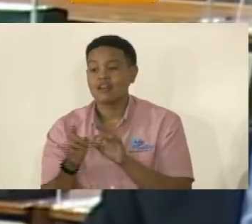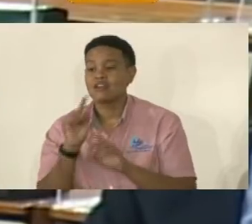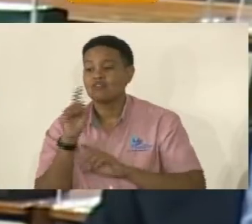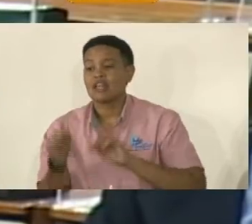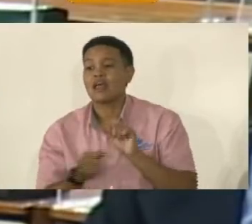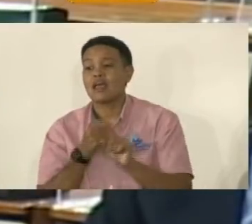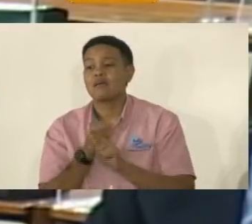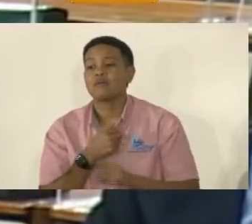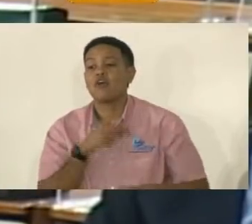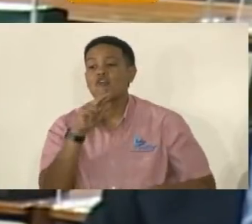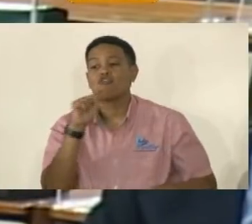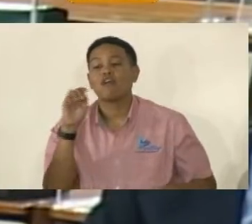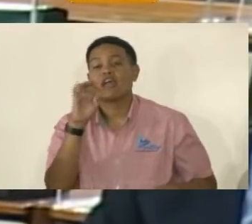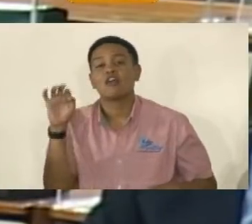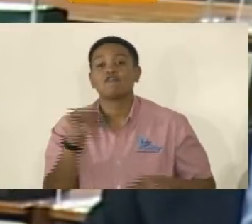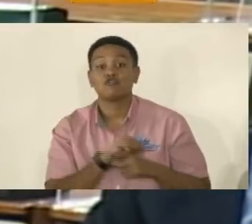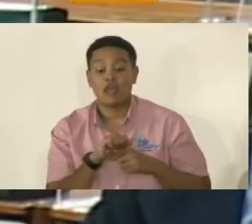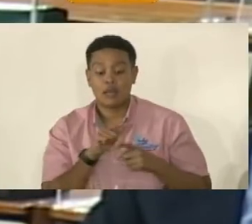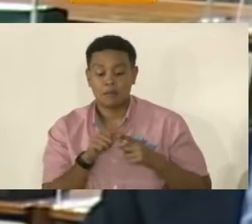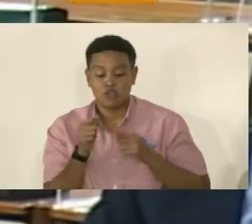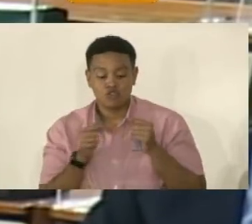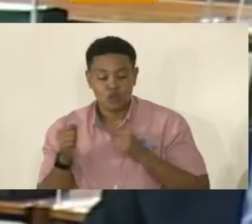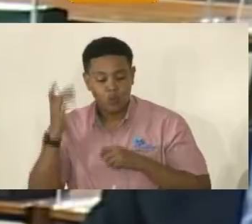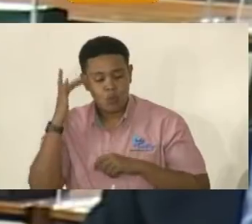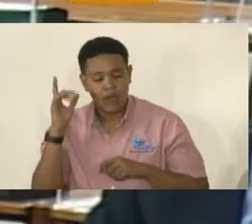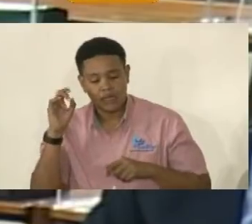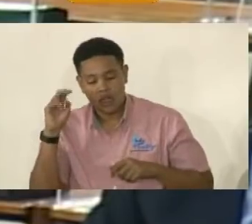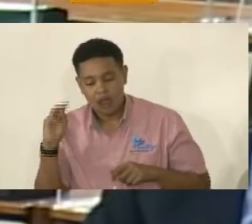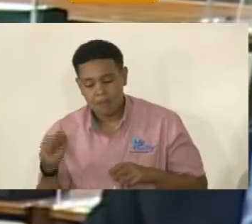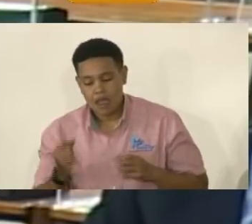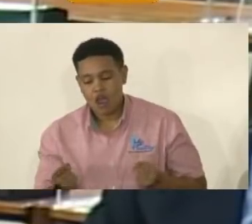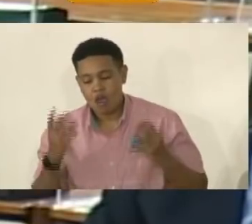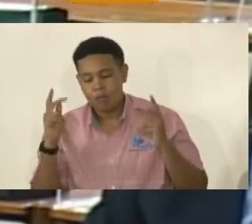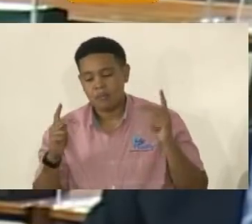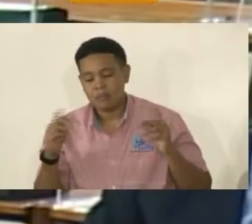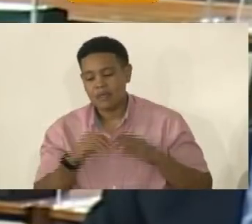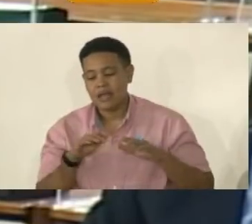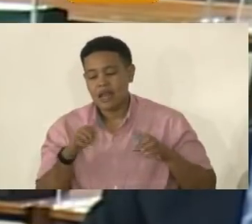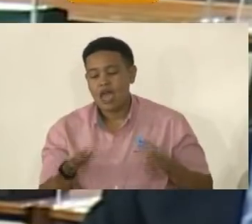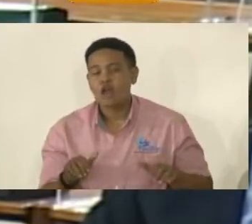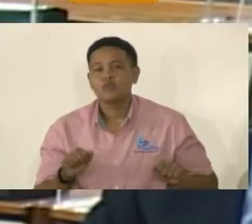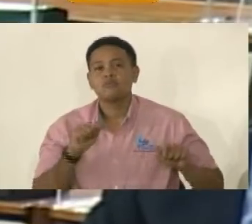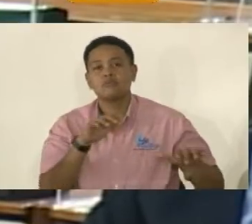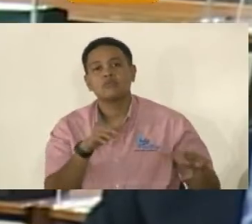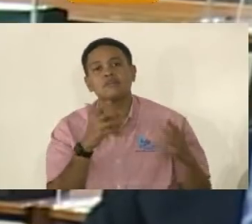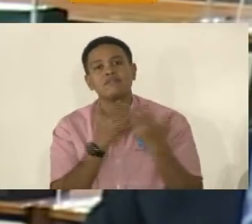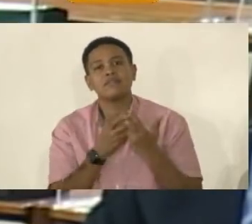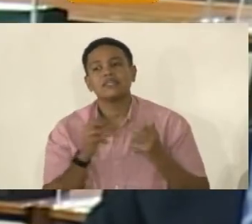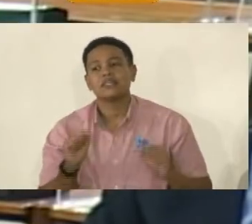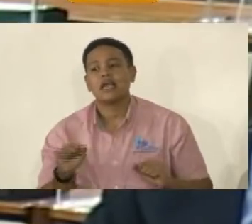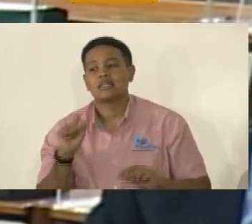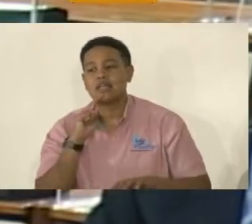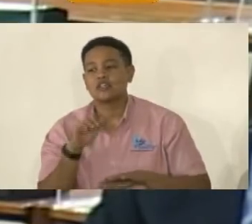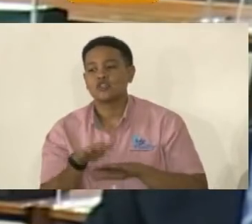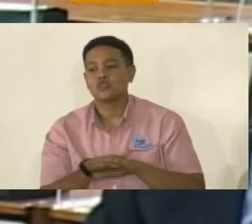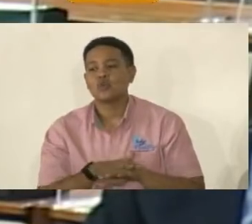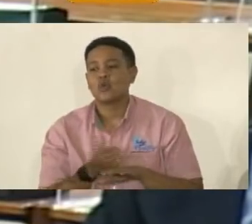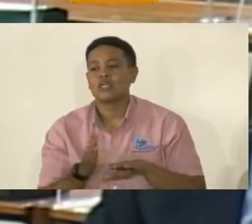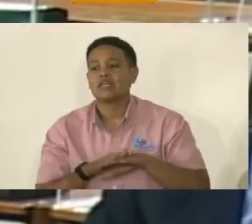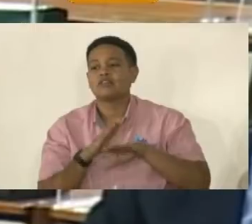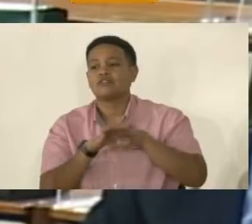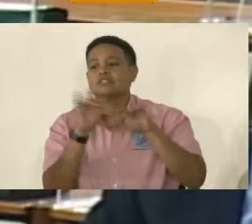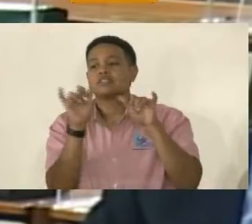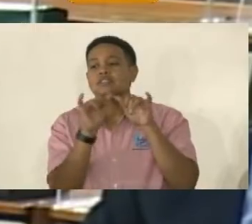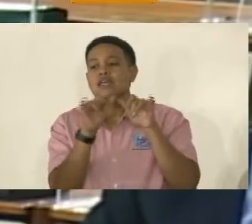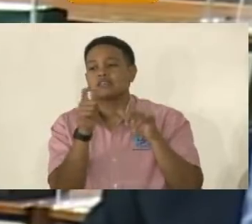our rate of training and recruitment because of the DRMA and how many people you put in classrooms, etc. That has slowed the increases in the size of the